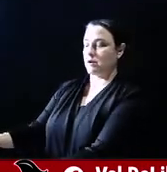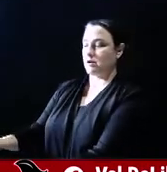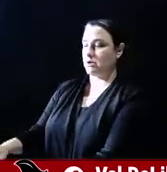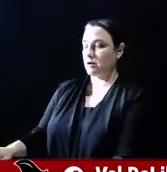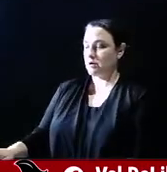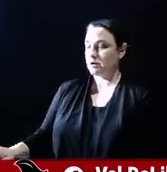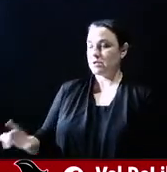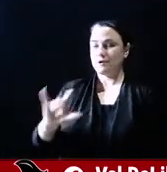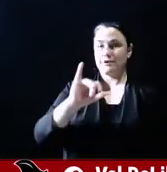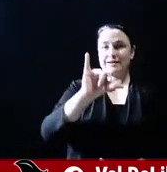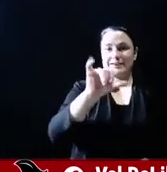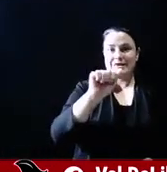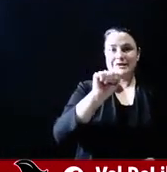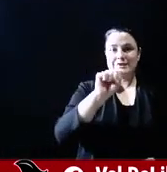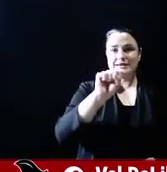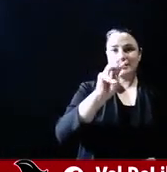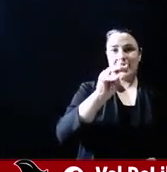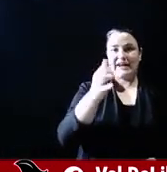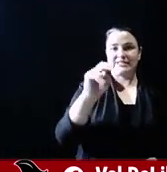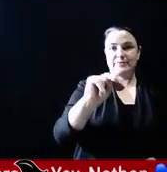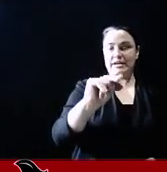Yasmin Lynette Thurman.